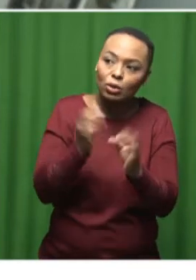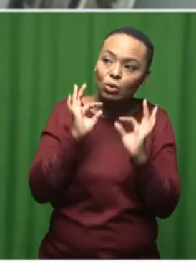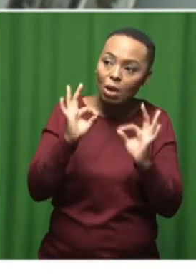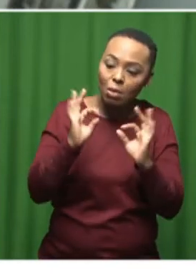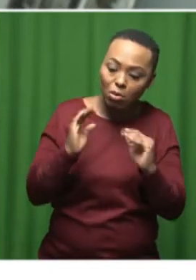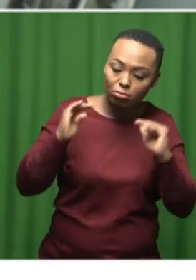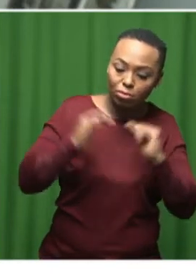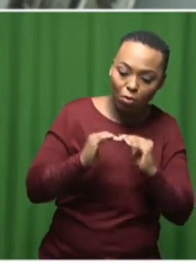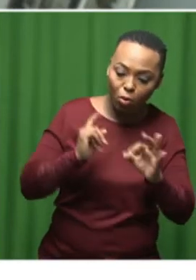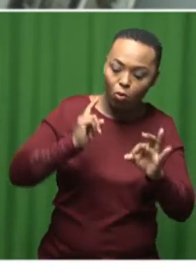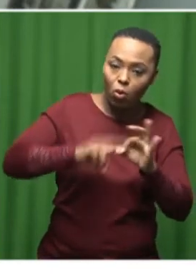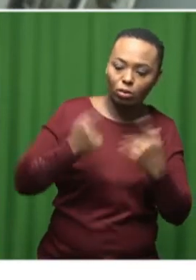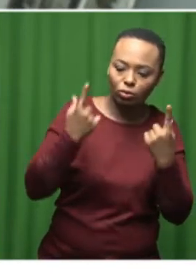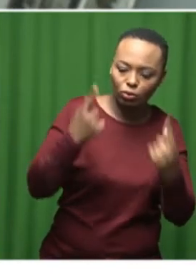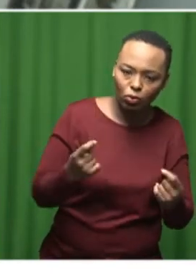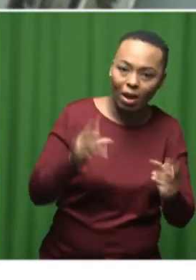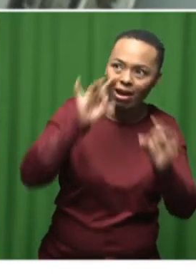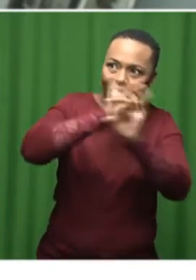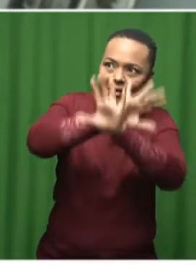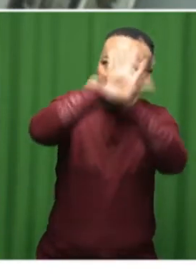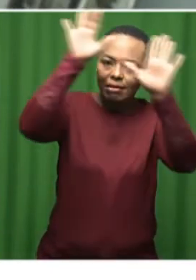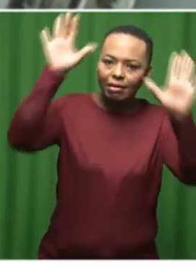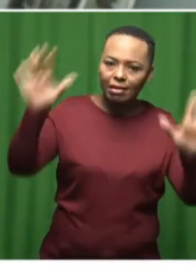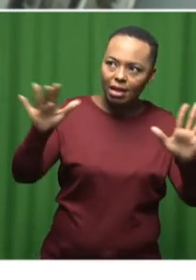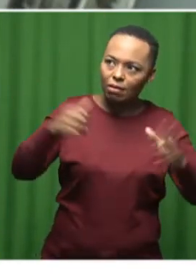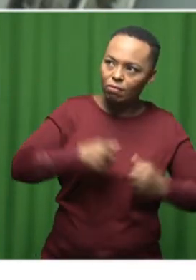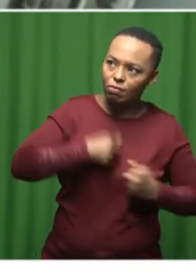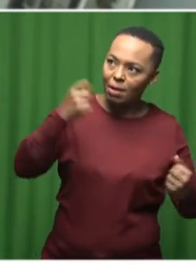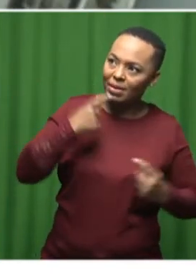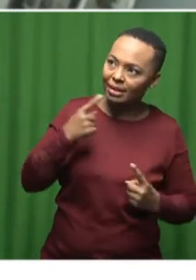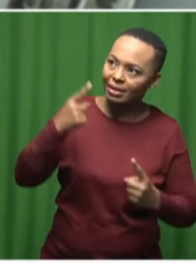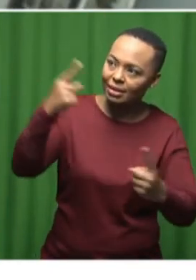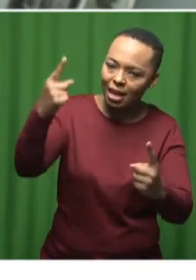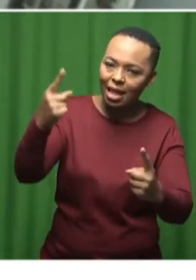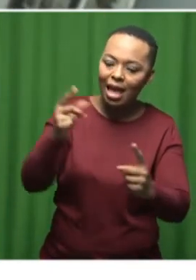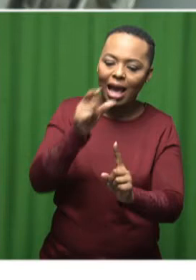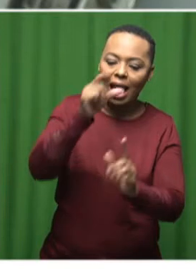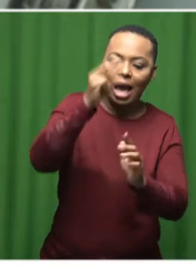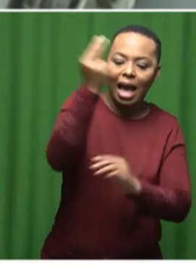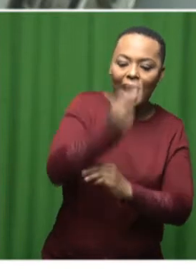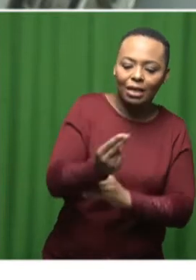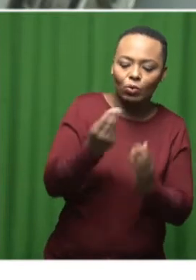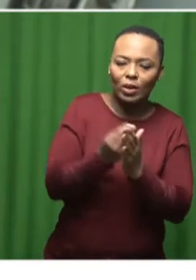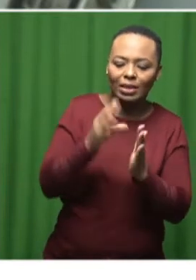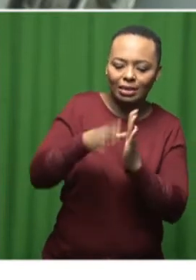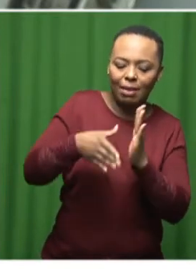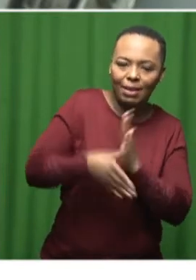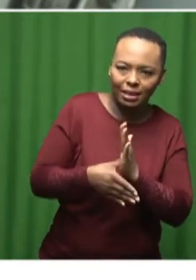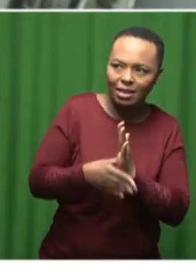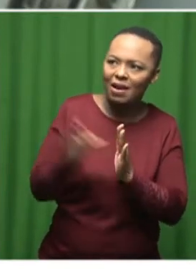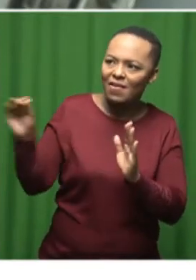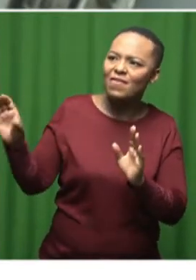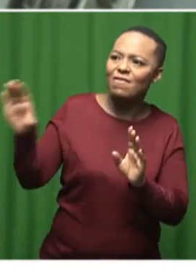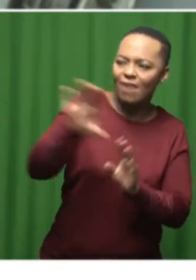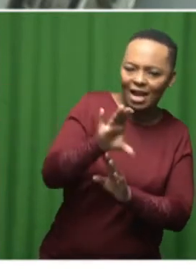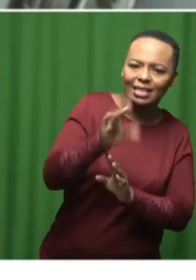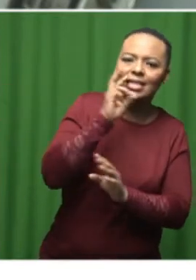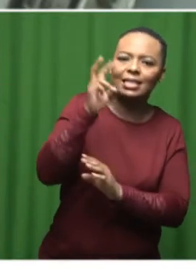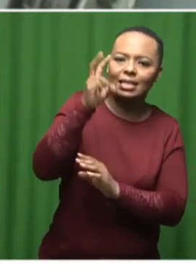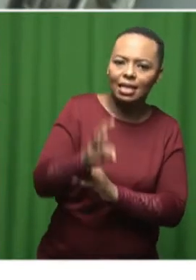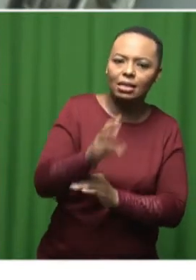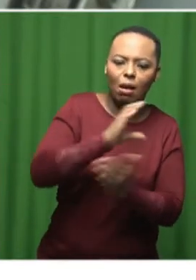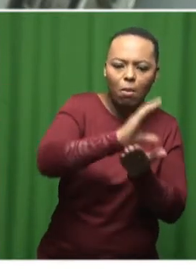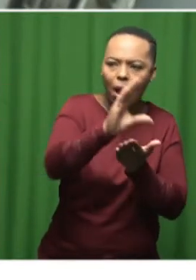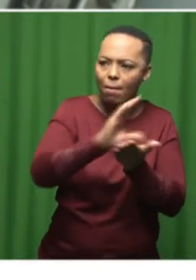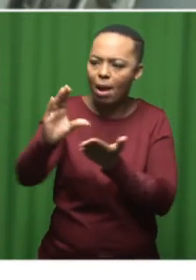to say very clearly that an artist with a disability needs more funding in order for them